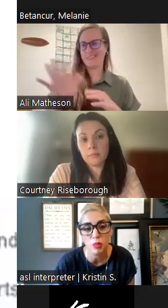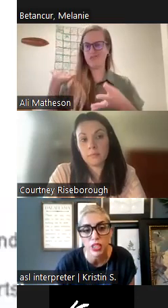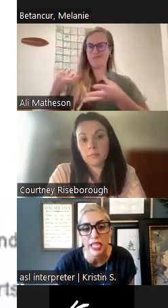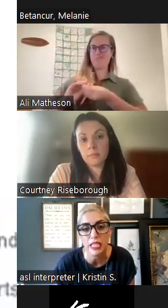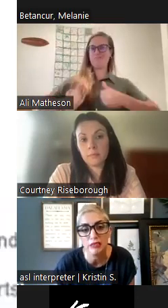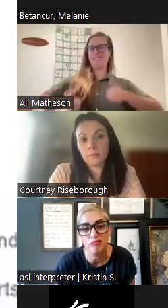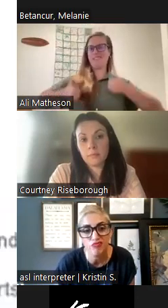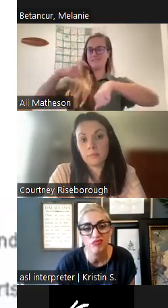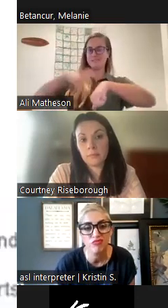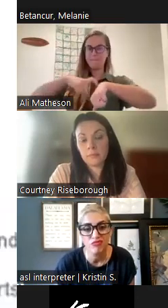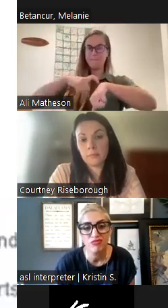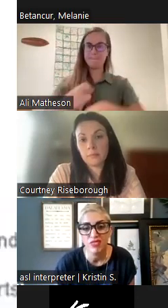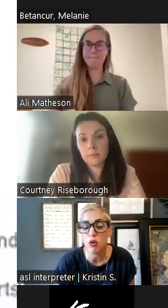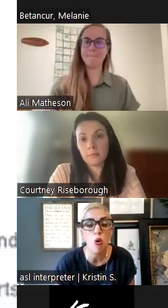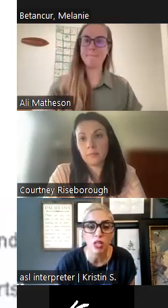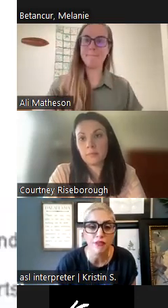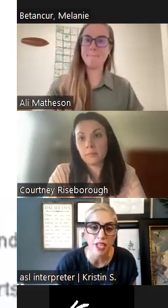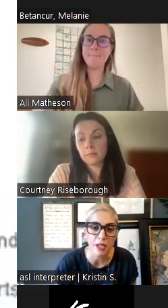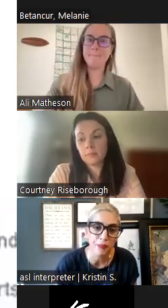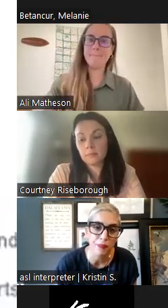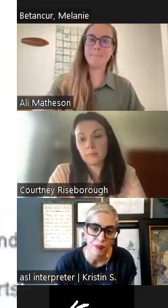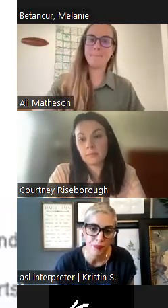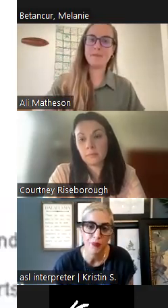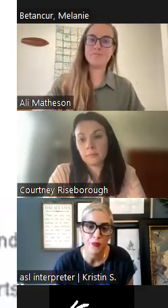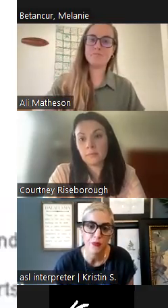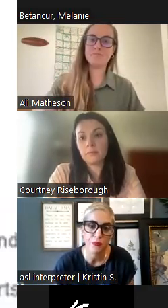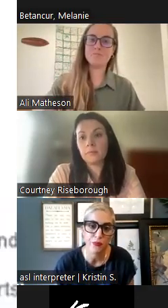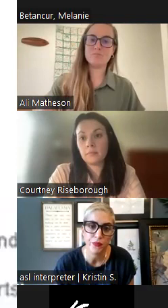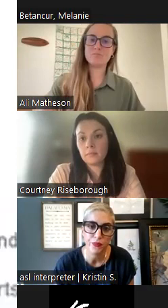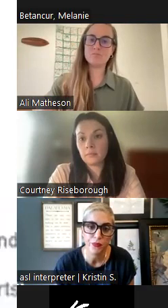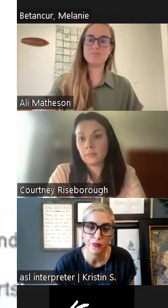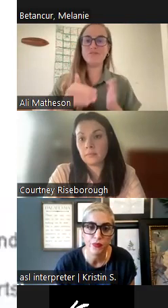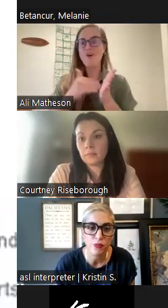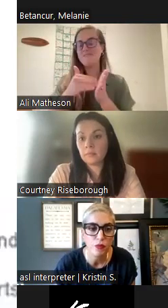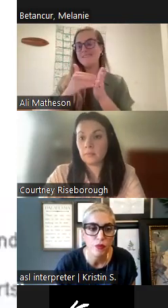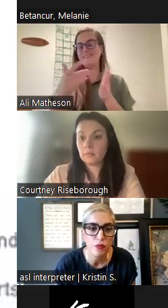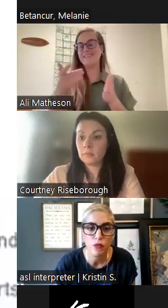abuse, or bullying in their whole lifetime.